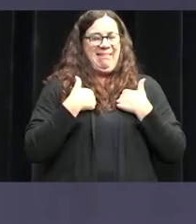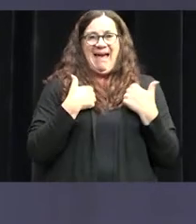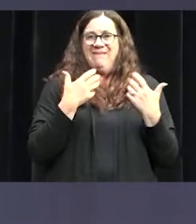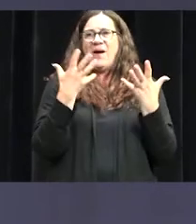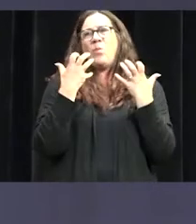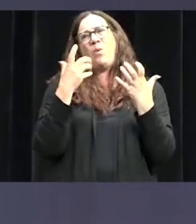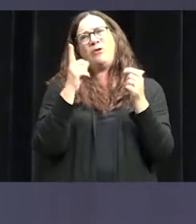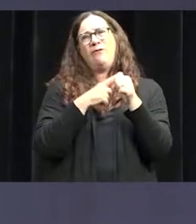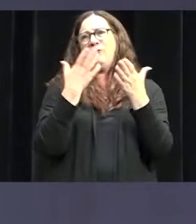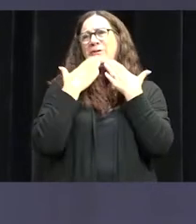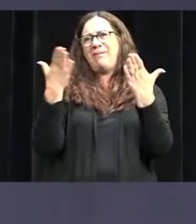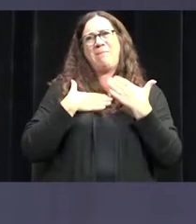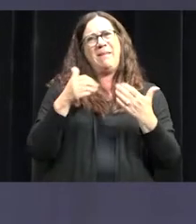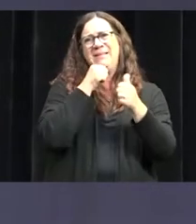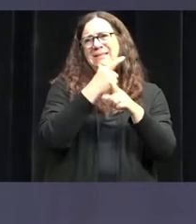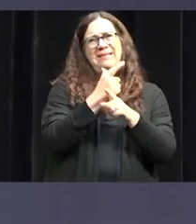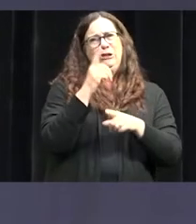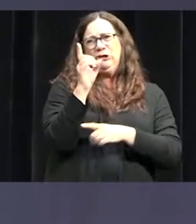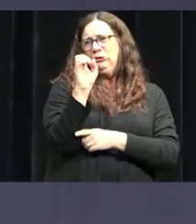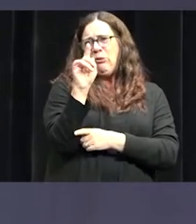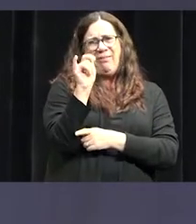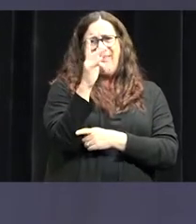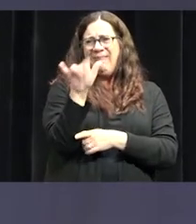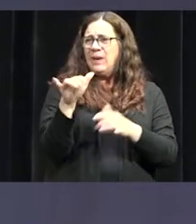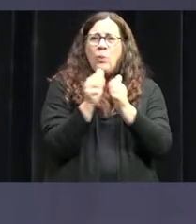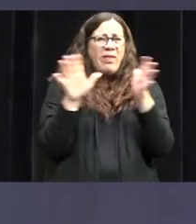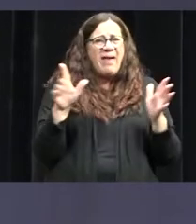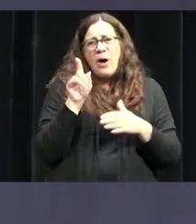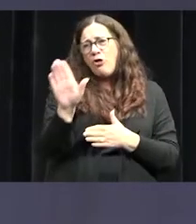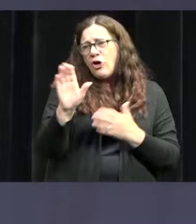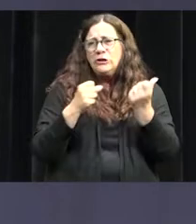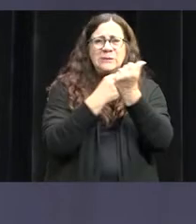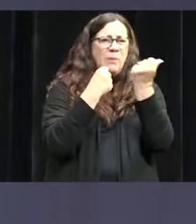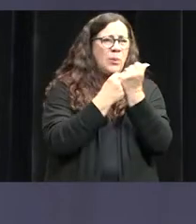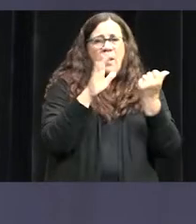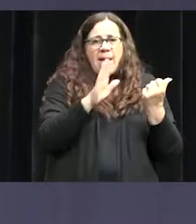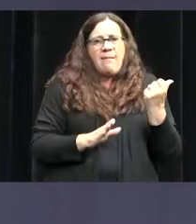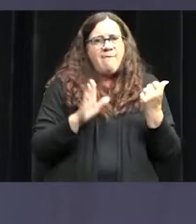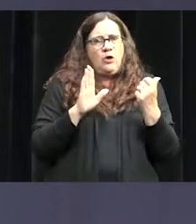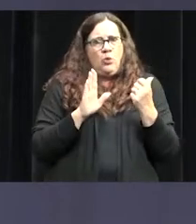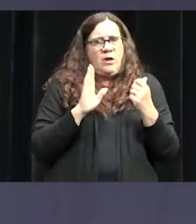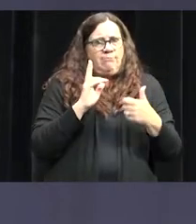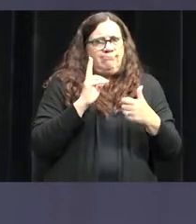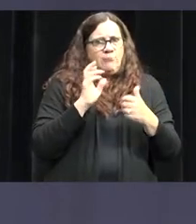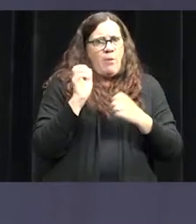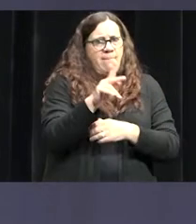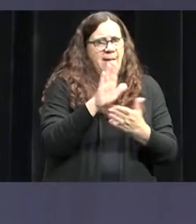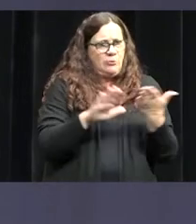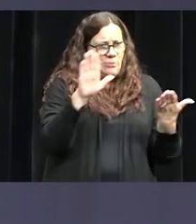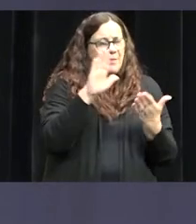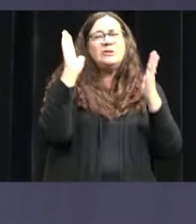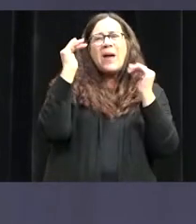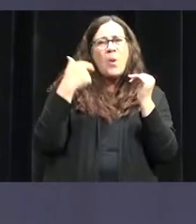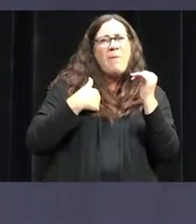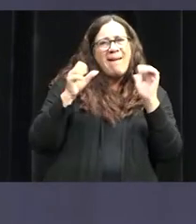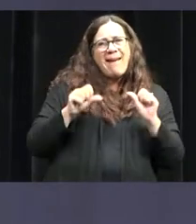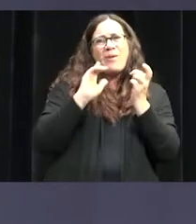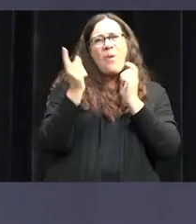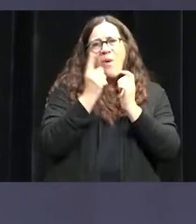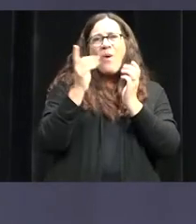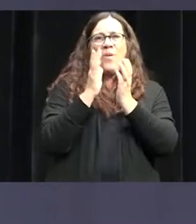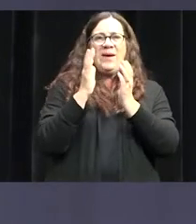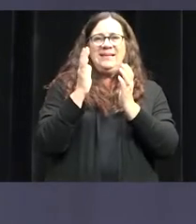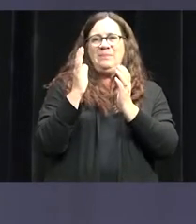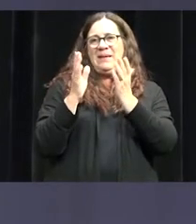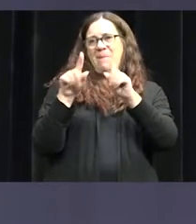the decision to go to college i hope i can always be a positive influence on your life i'd also like to thank my